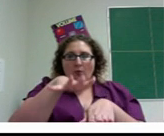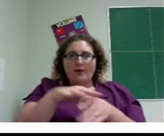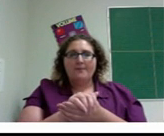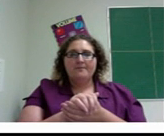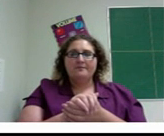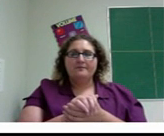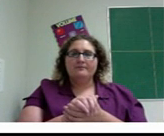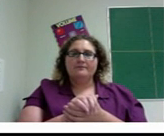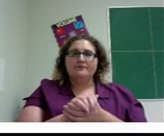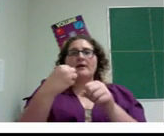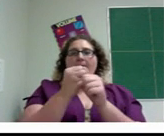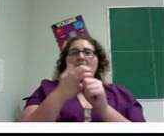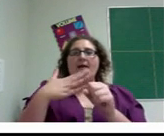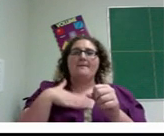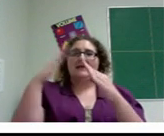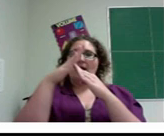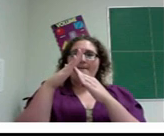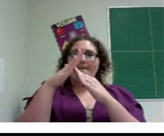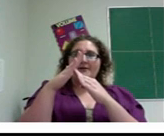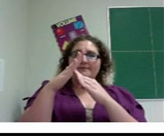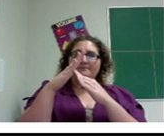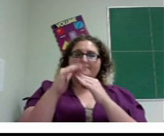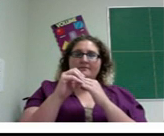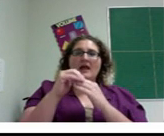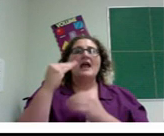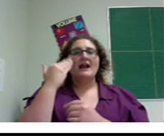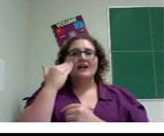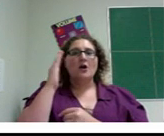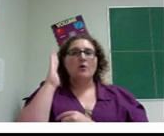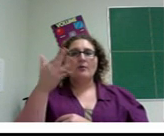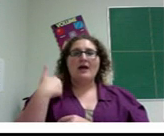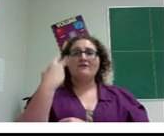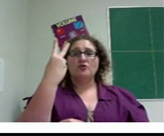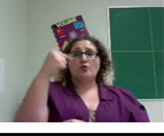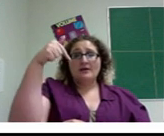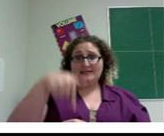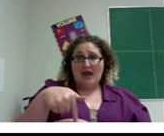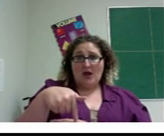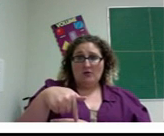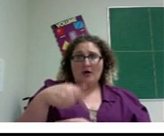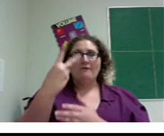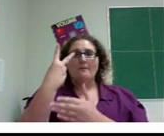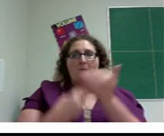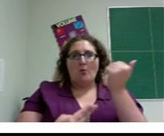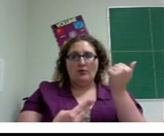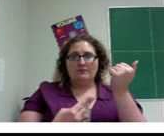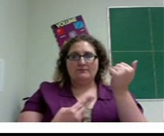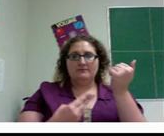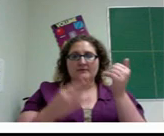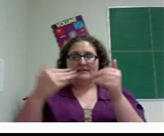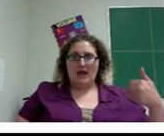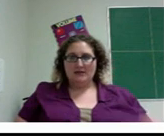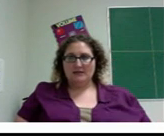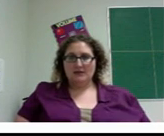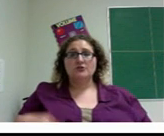top, and I know that it's going to go 2 units down on both sides. So I'm going to draw 2 units down,